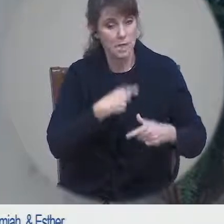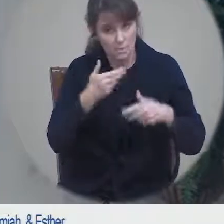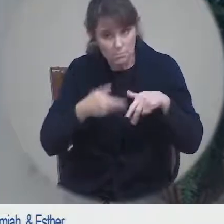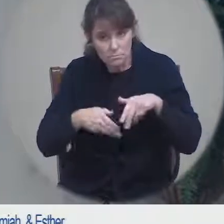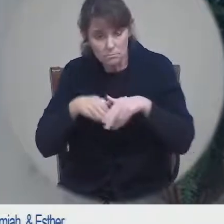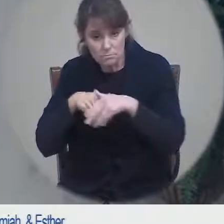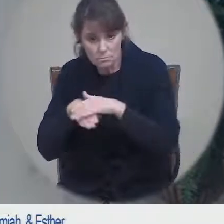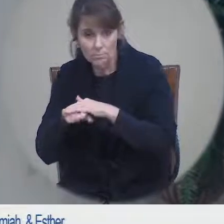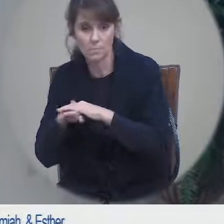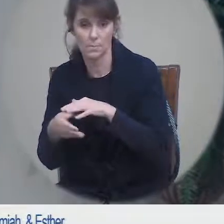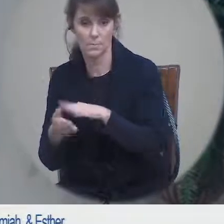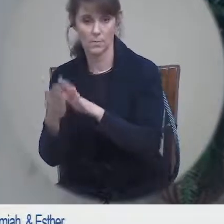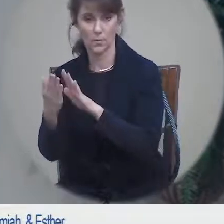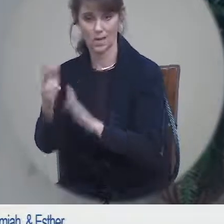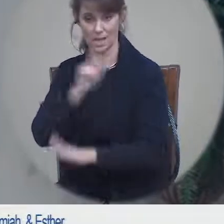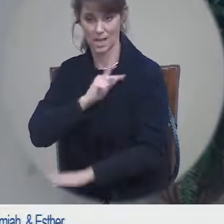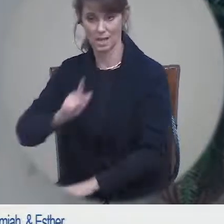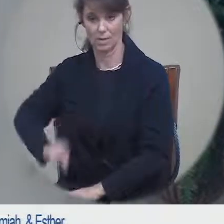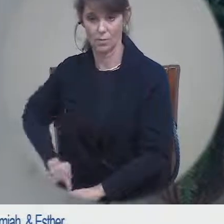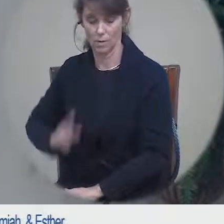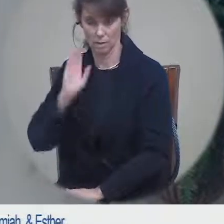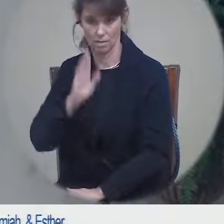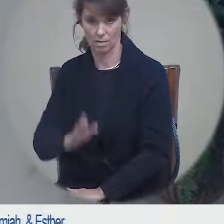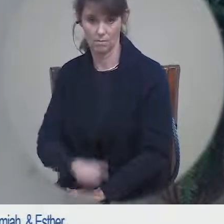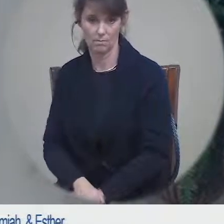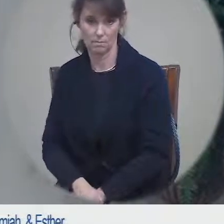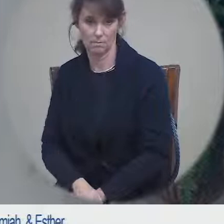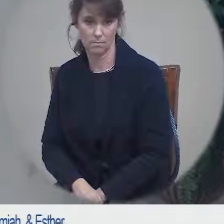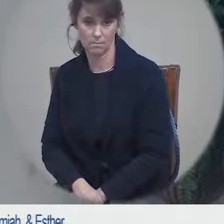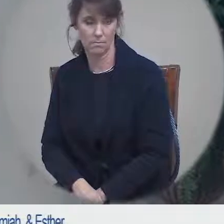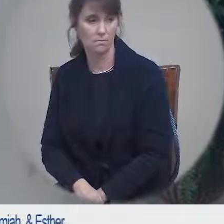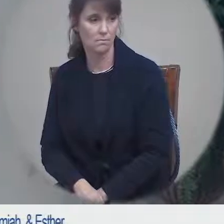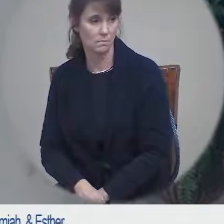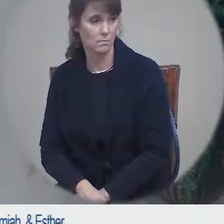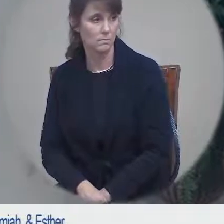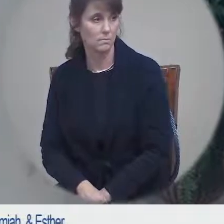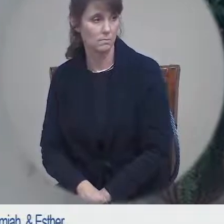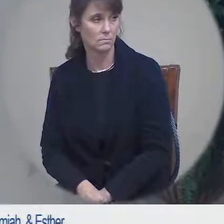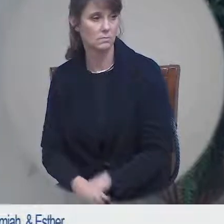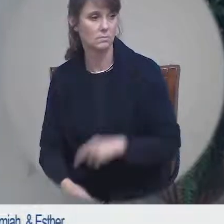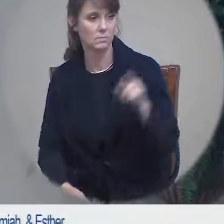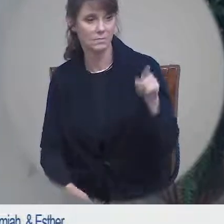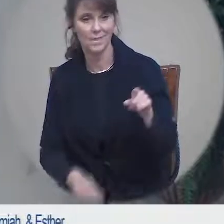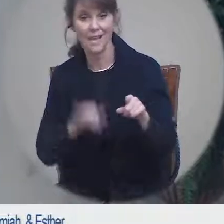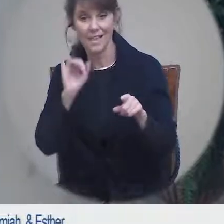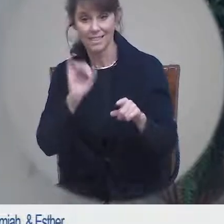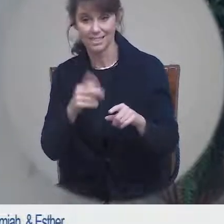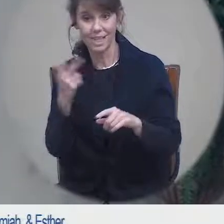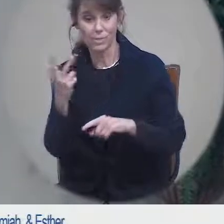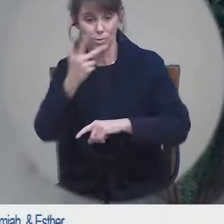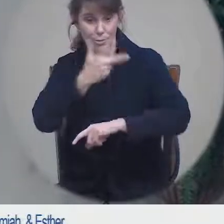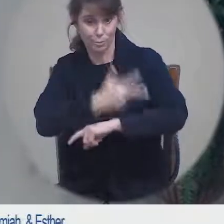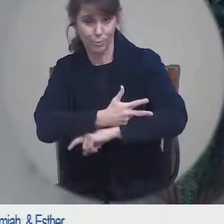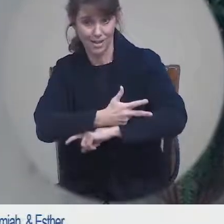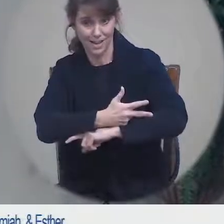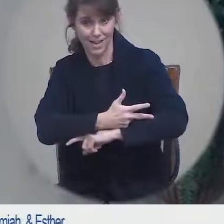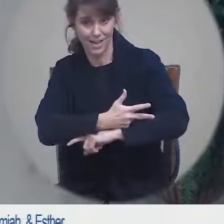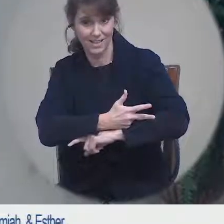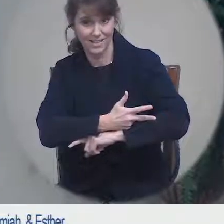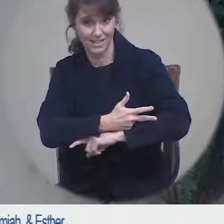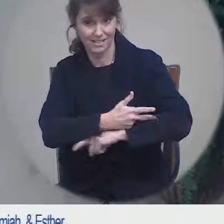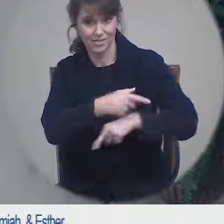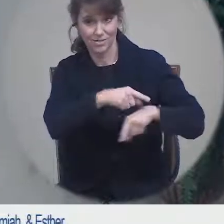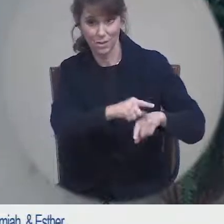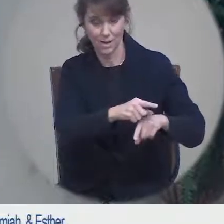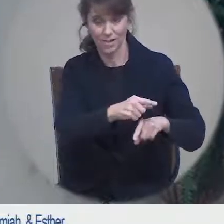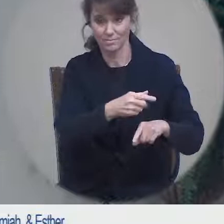allowed Haman to build up his pride a little bit more too. Yeah. Well, that was most assuredly even